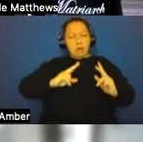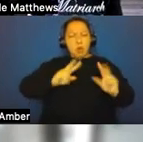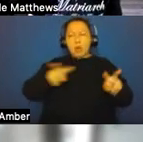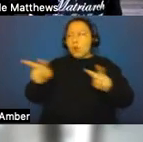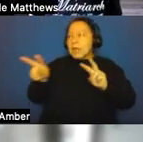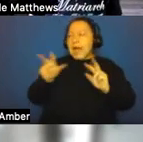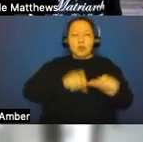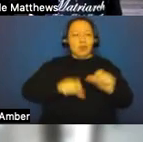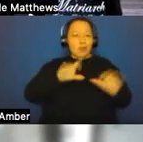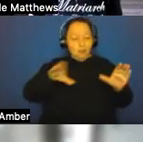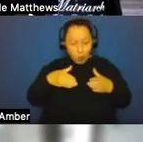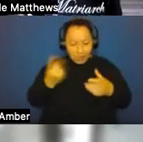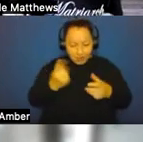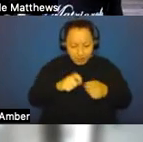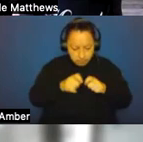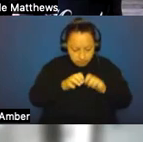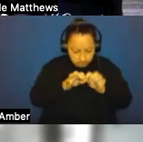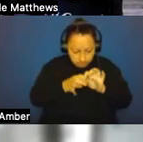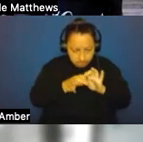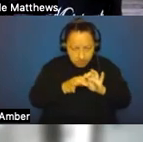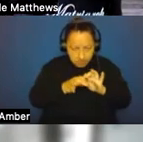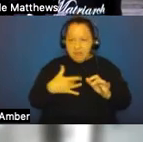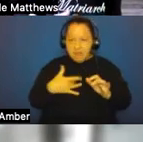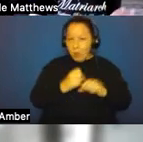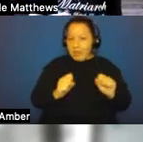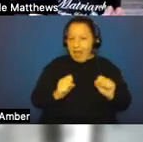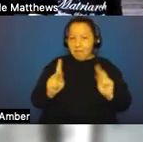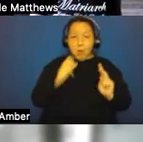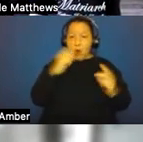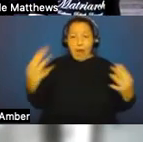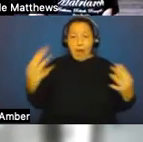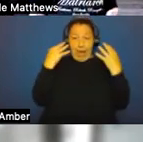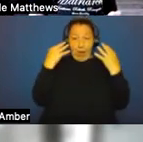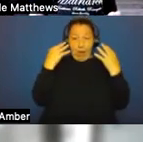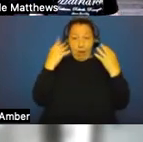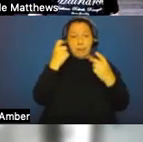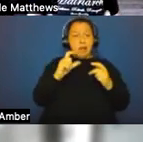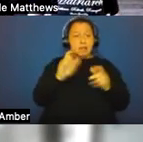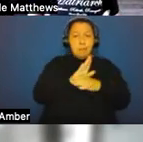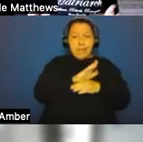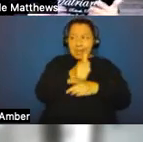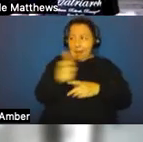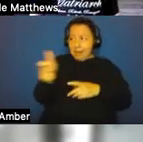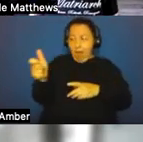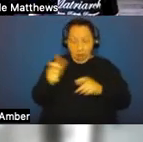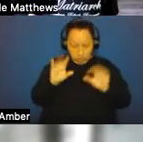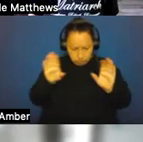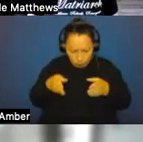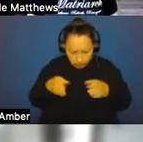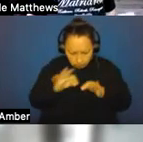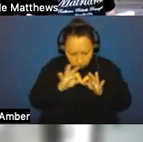feels safer, right? Like everybody's not staring at you because they're doing their own thing, right? And so people start